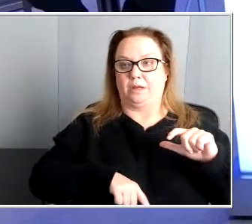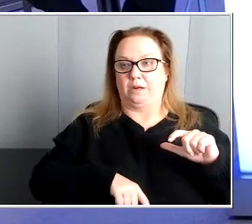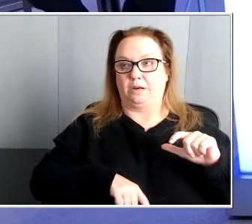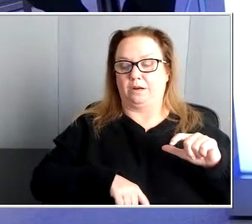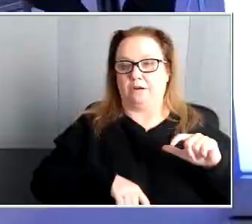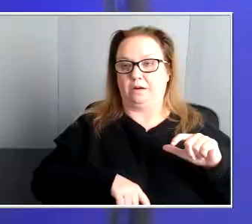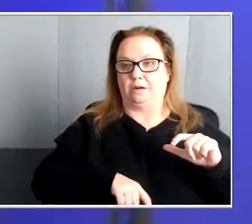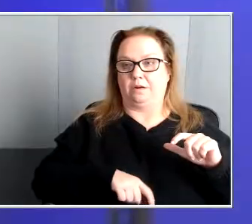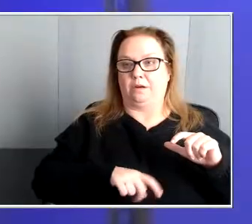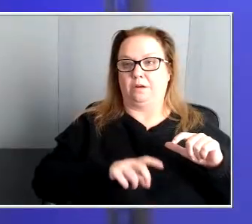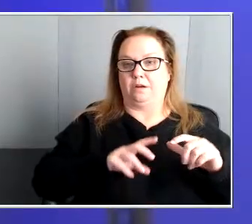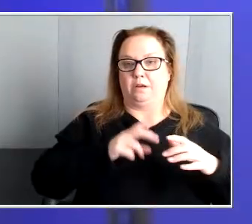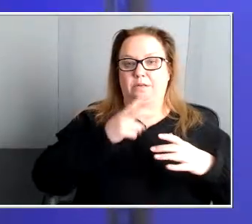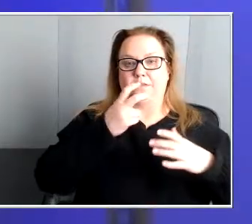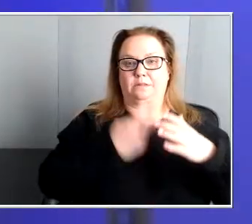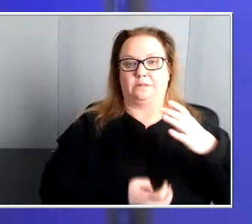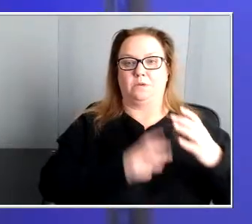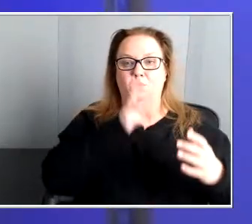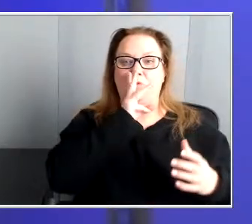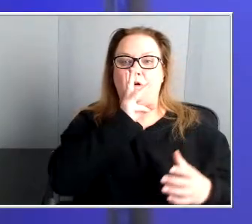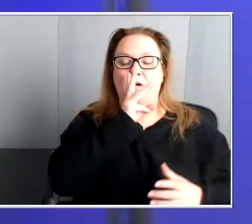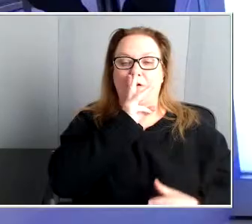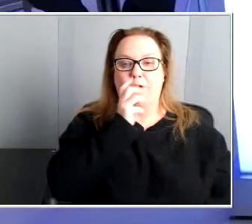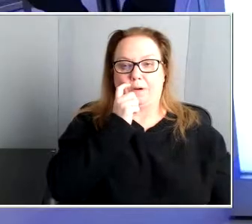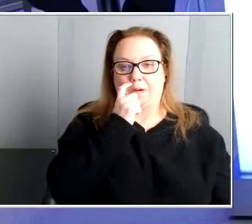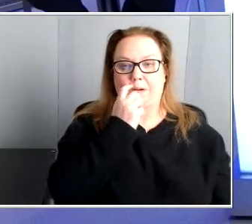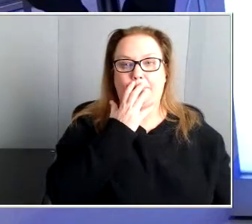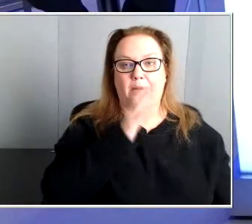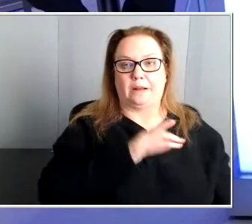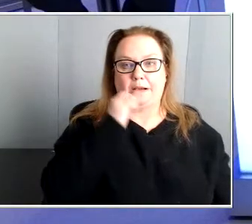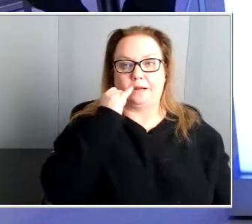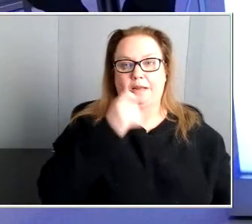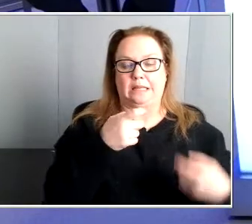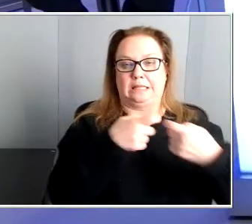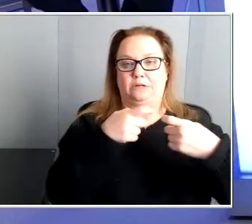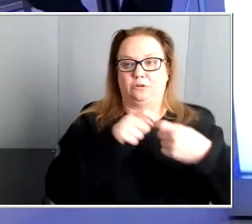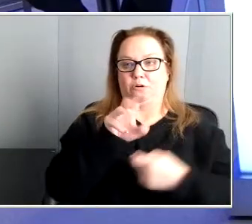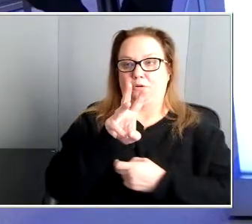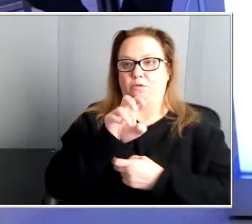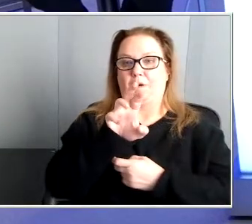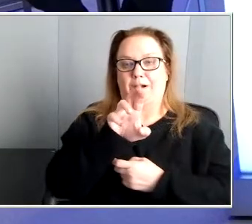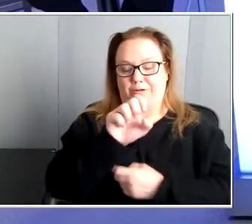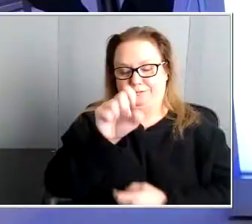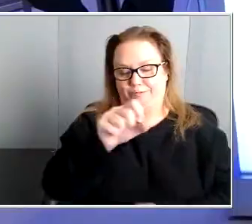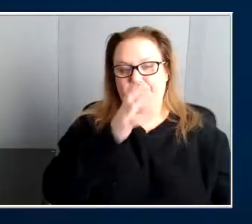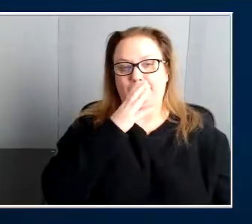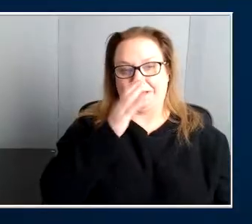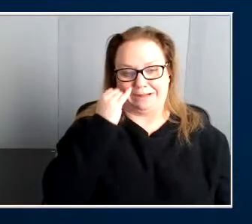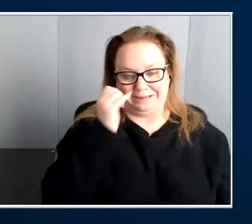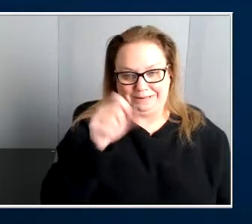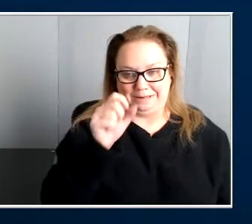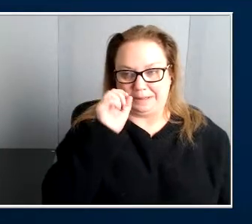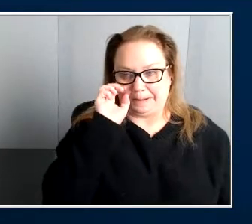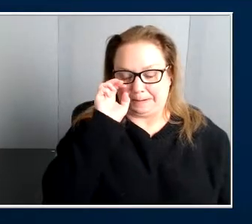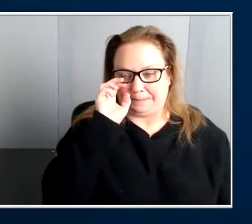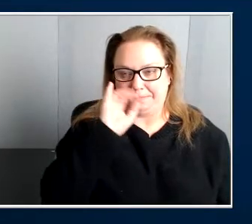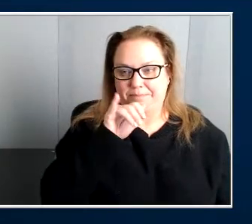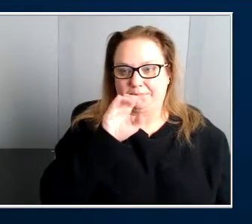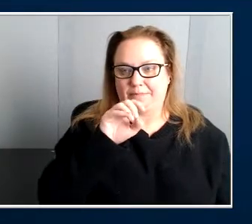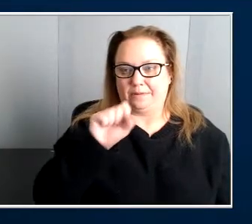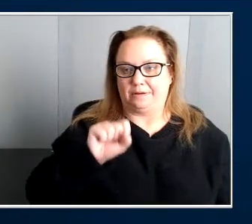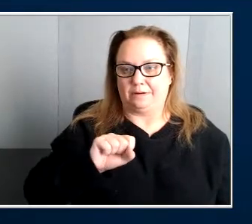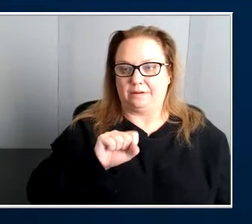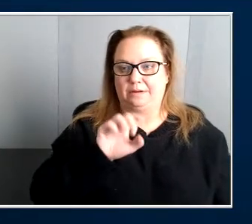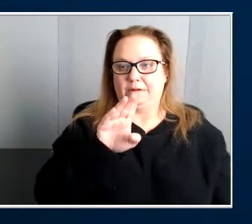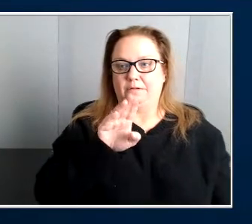submerge yourself in water. Yeah, that's probably a bad idea with all the electrical wires coming out of your chest, right? That's right. Okay. Jess? Bruce